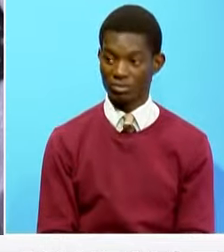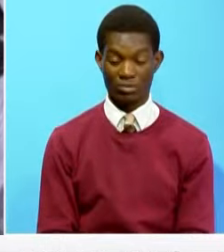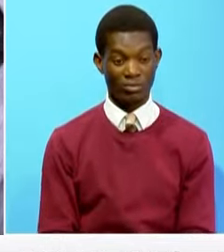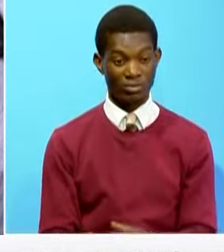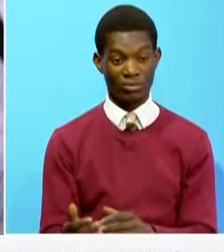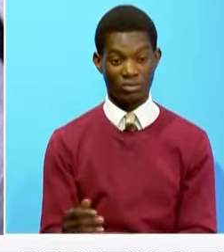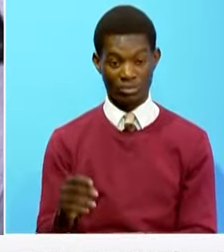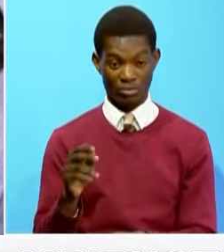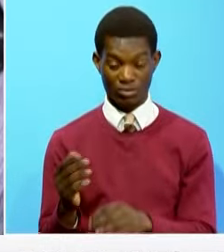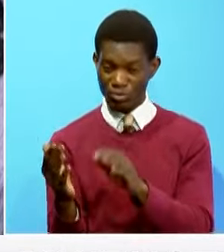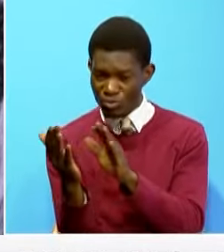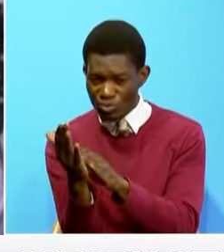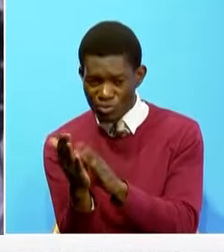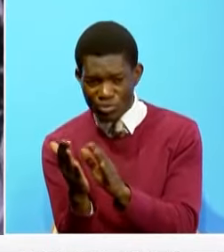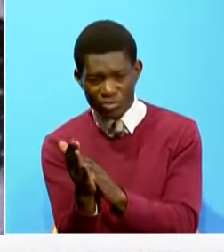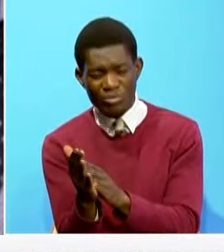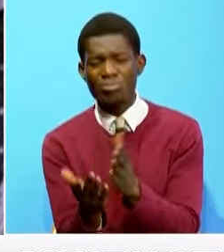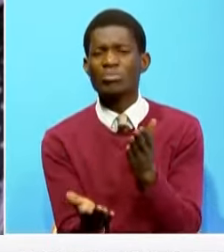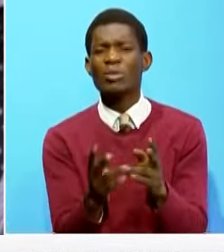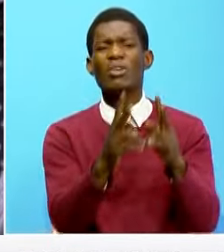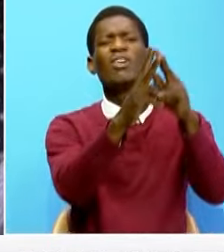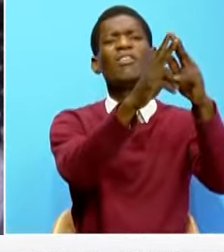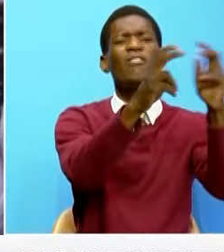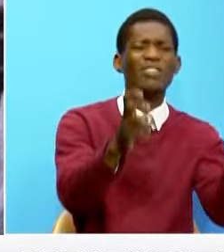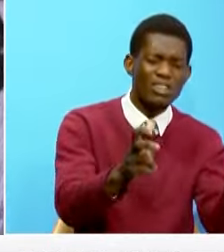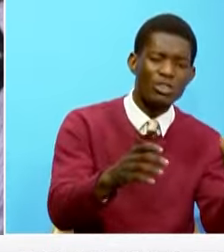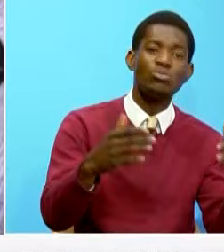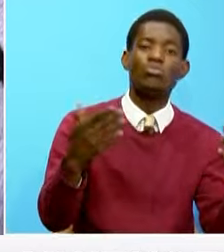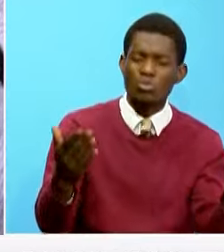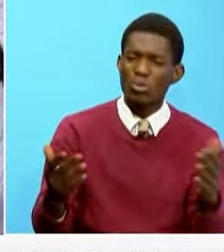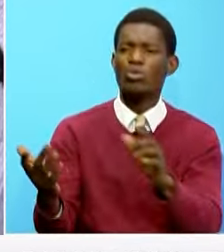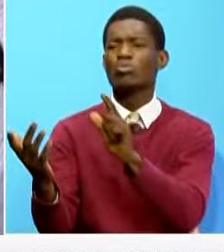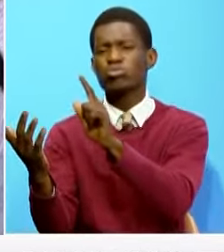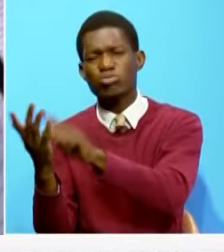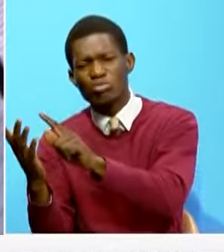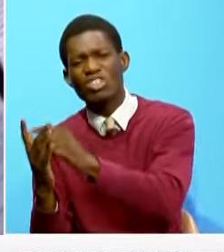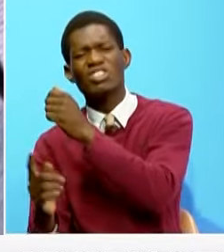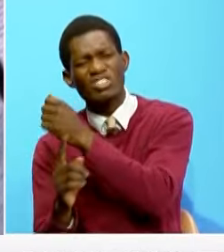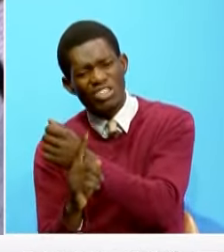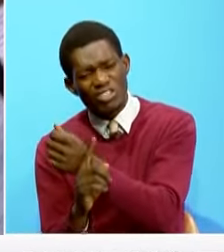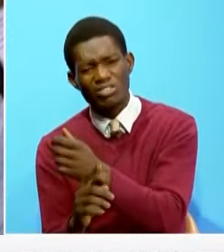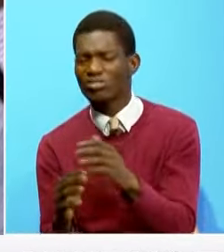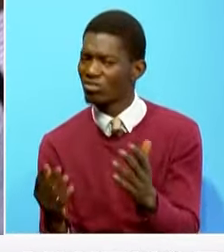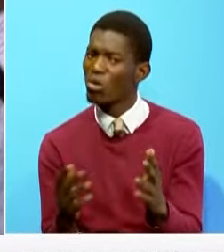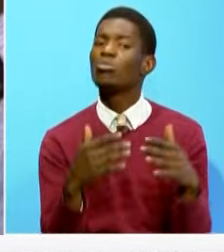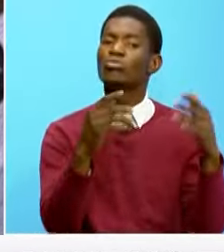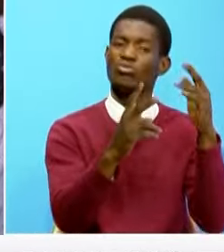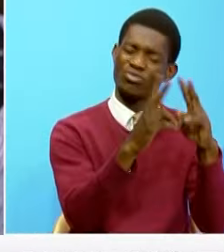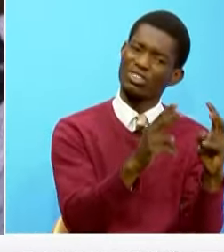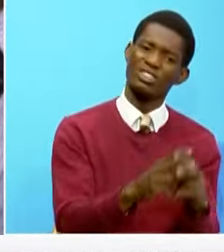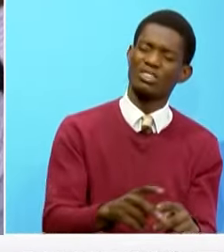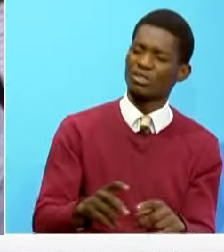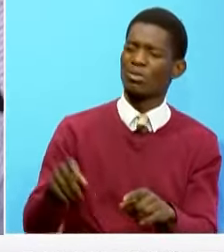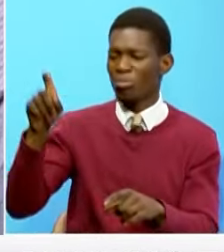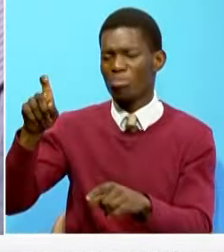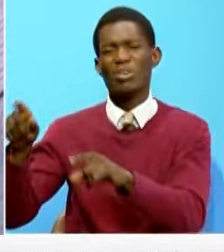school. What is obtaining on the capability in Lusaka at this particular facility should also exist here. We should